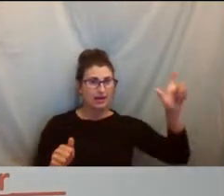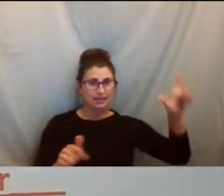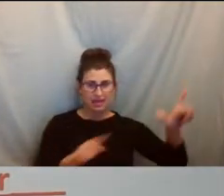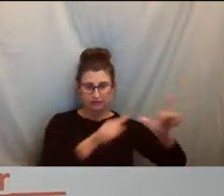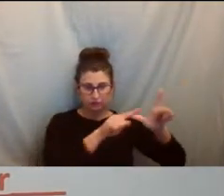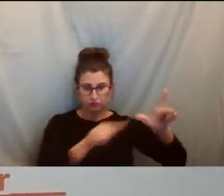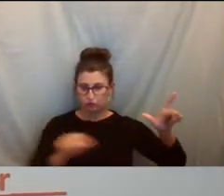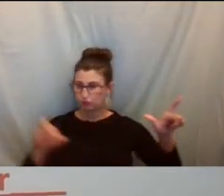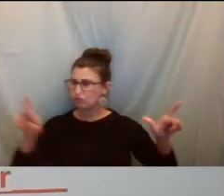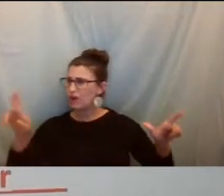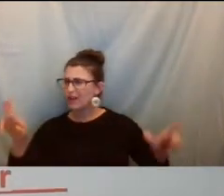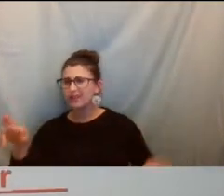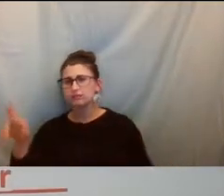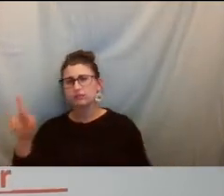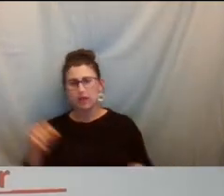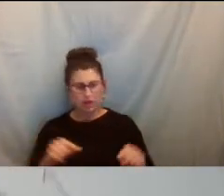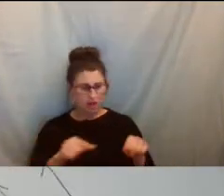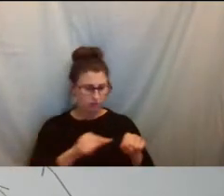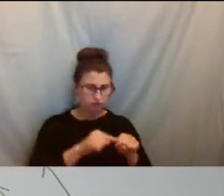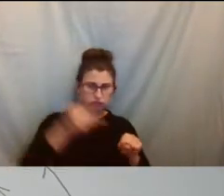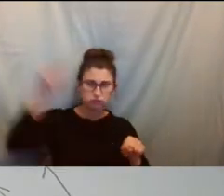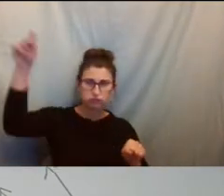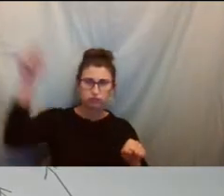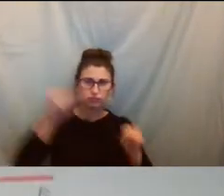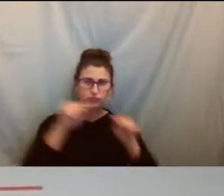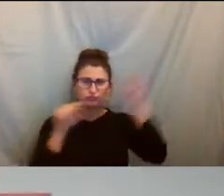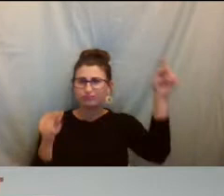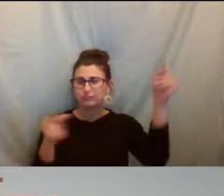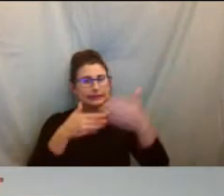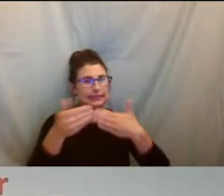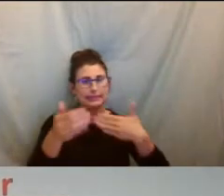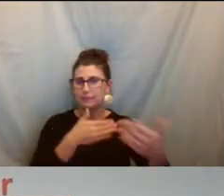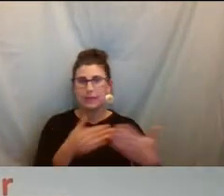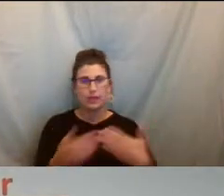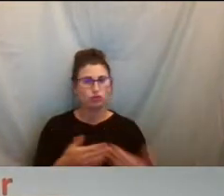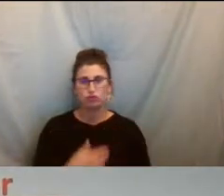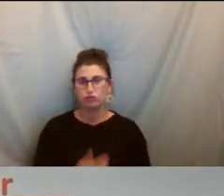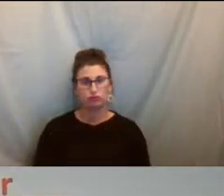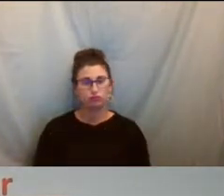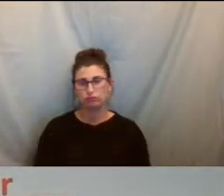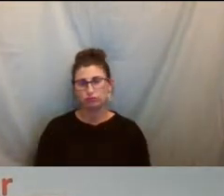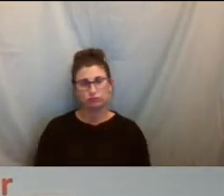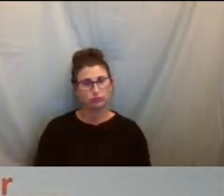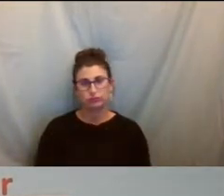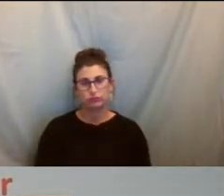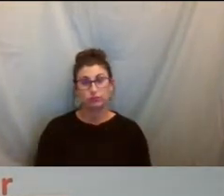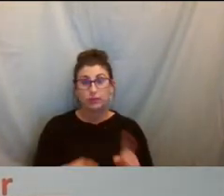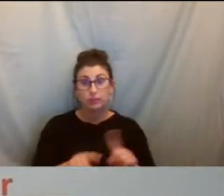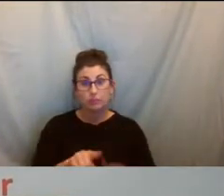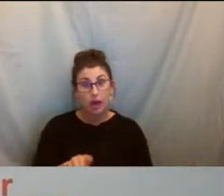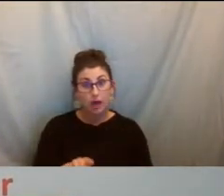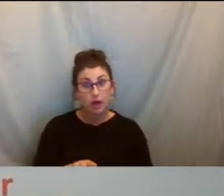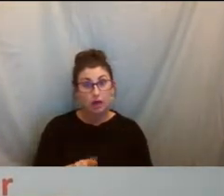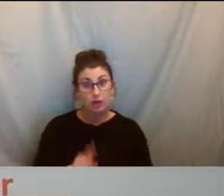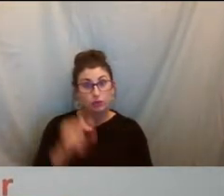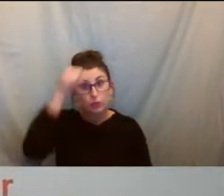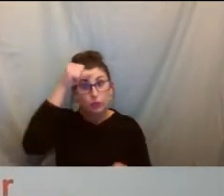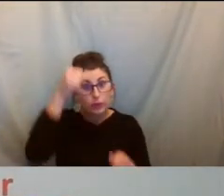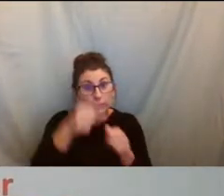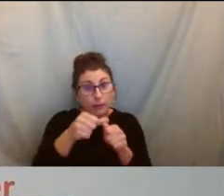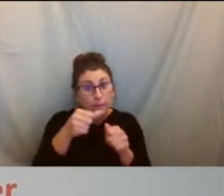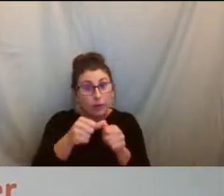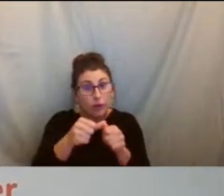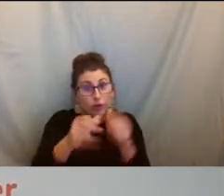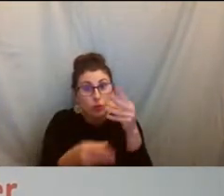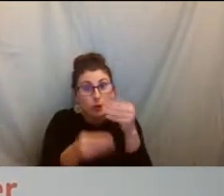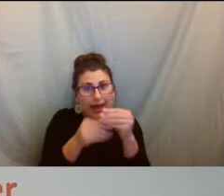from left to right. It can be going up from left to right. It does not matter. All right, but make sure that you are